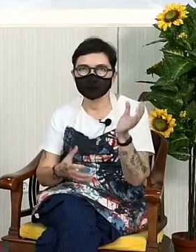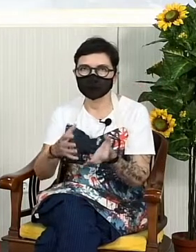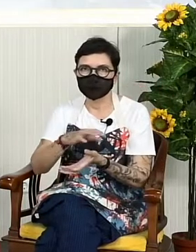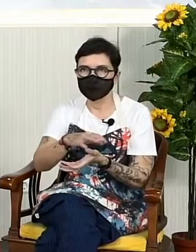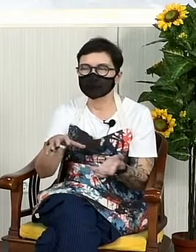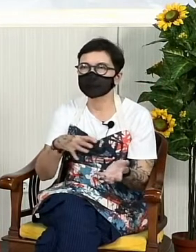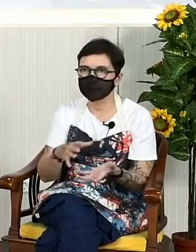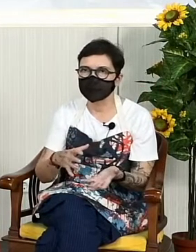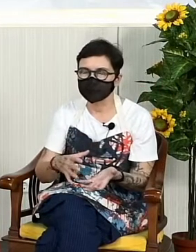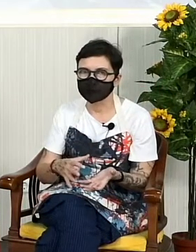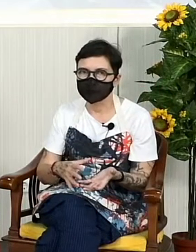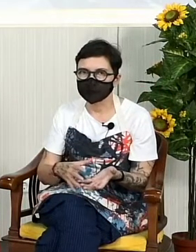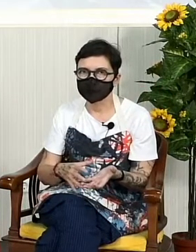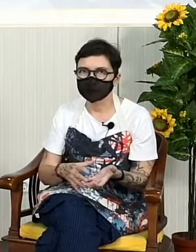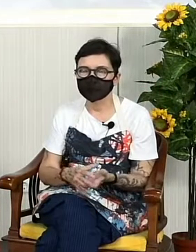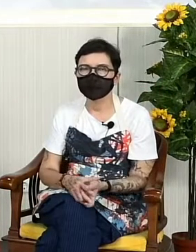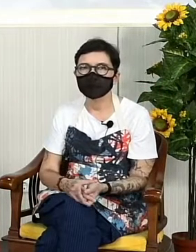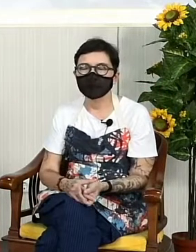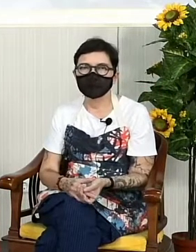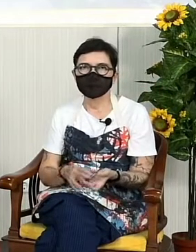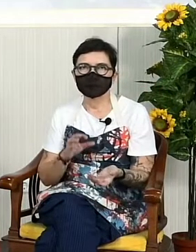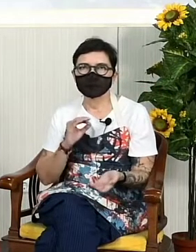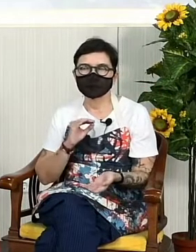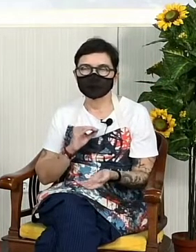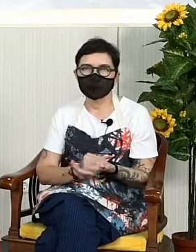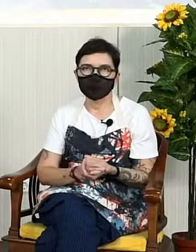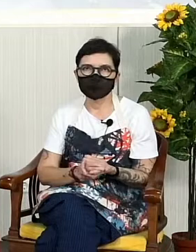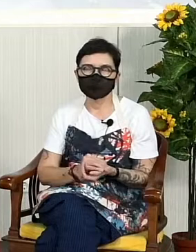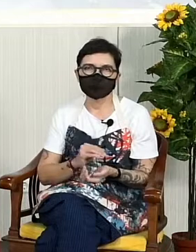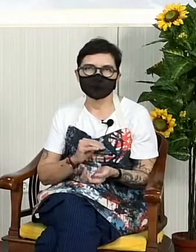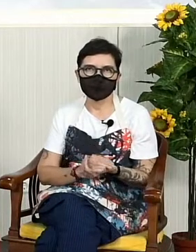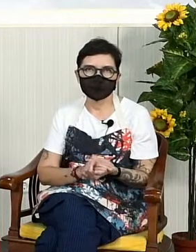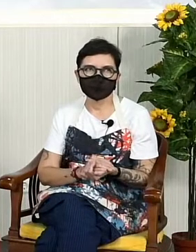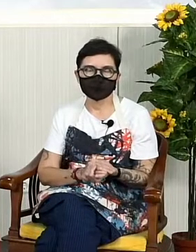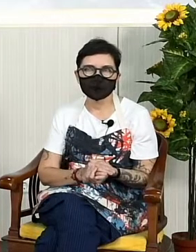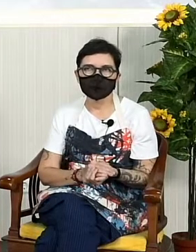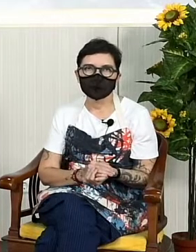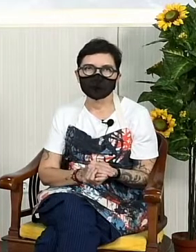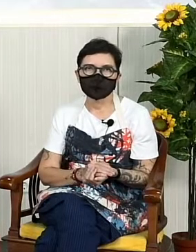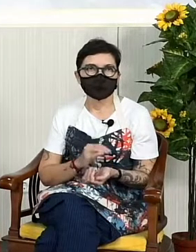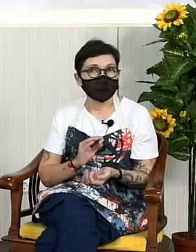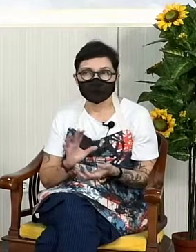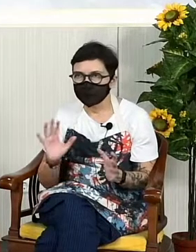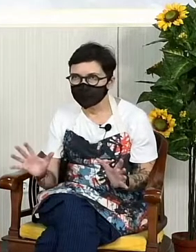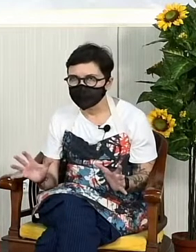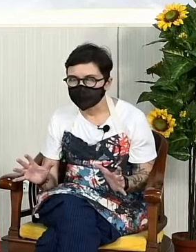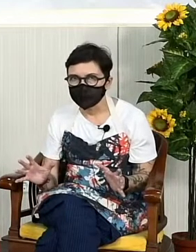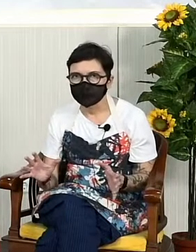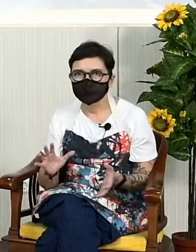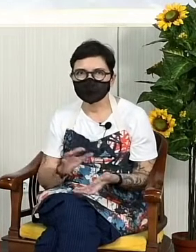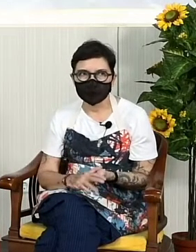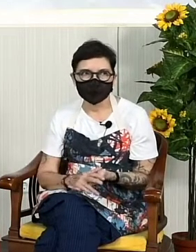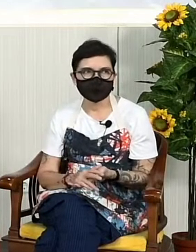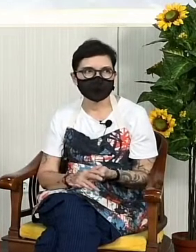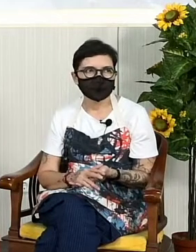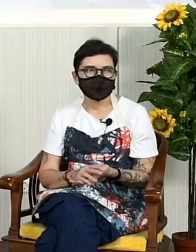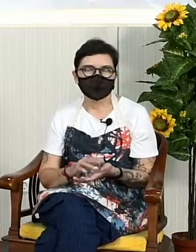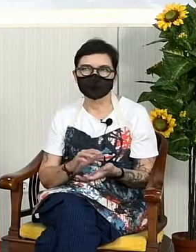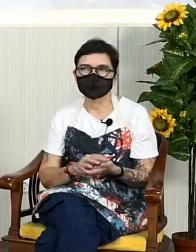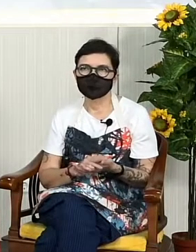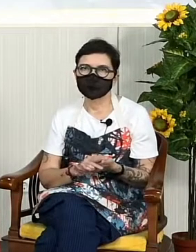or in a glass container, okay? Because glass container, not plastic, but